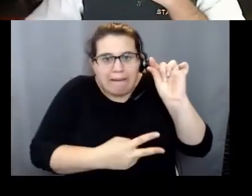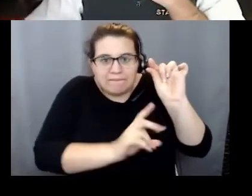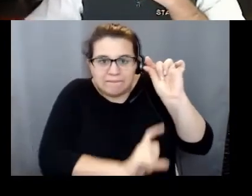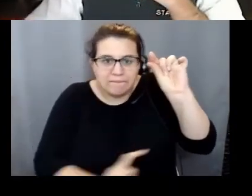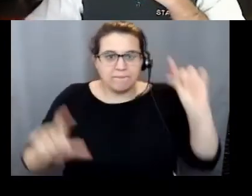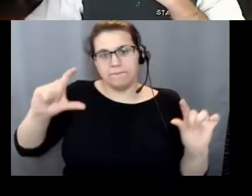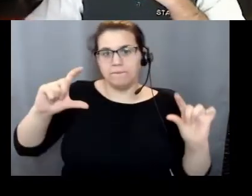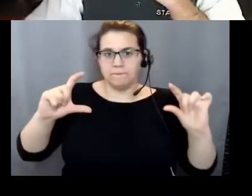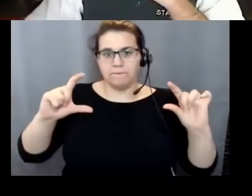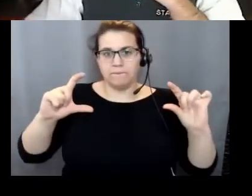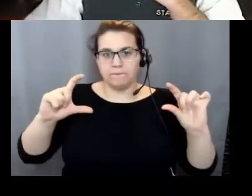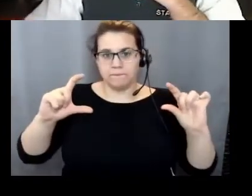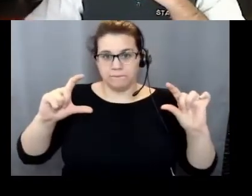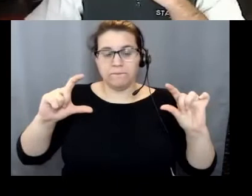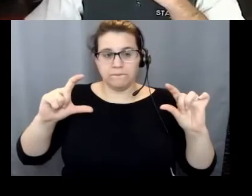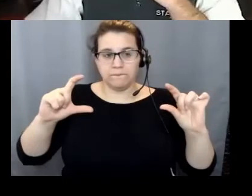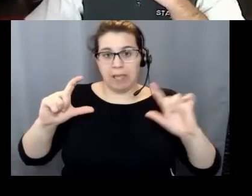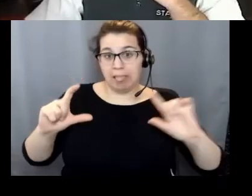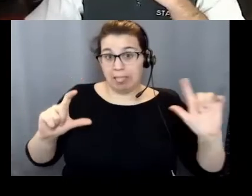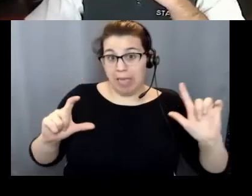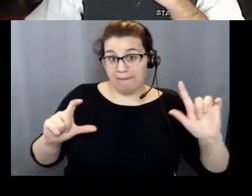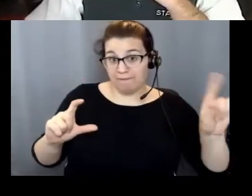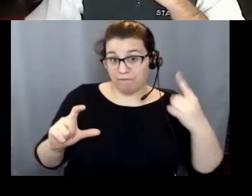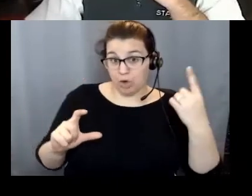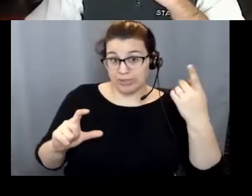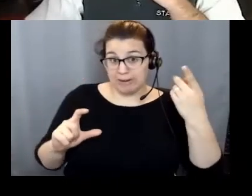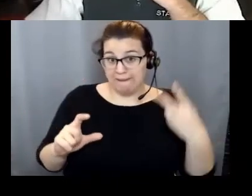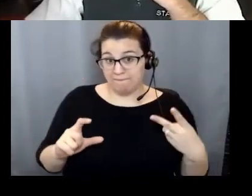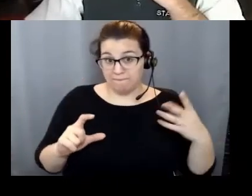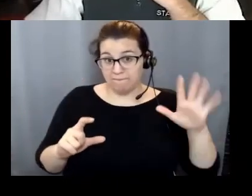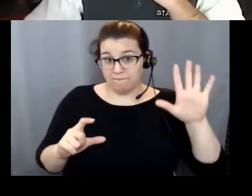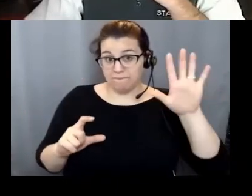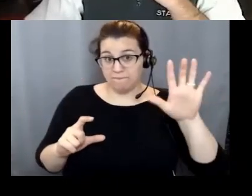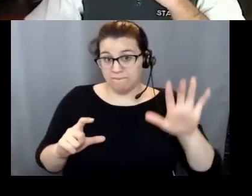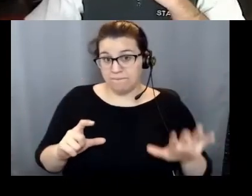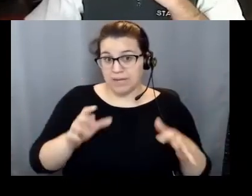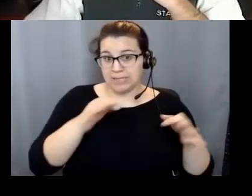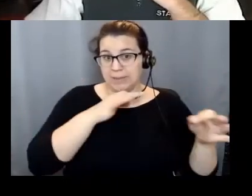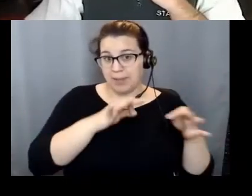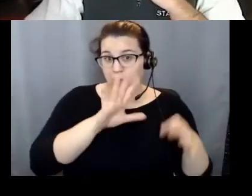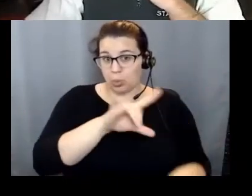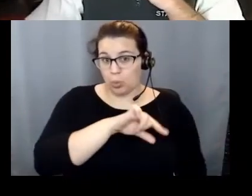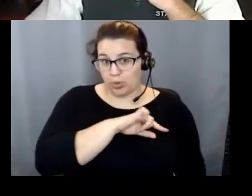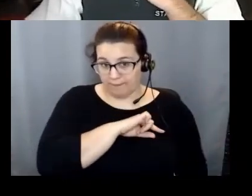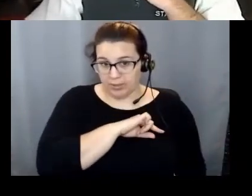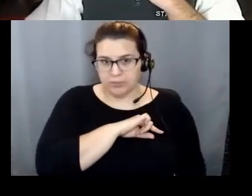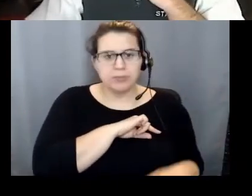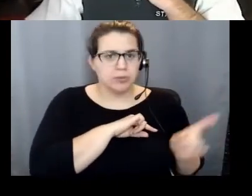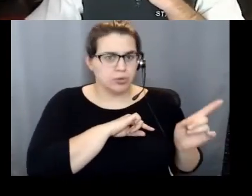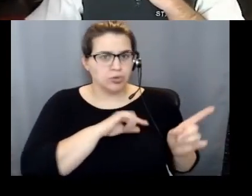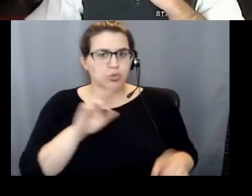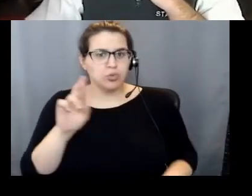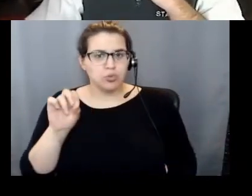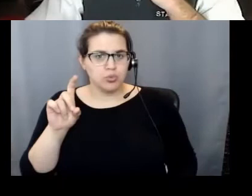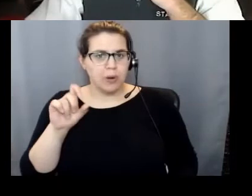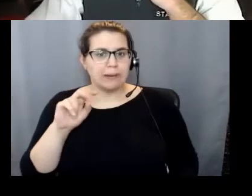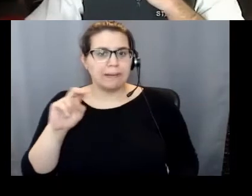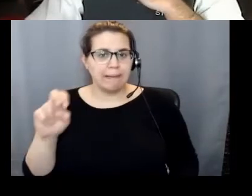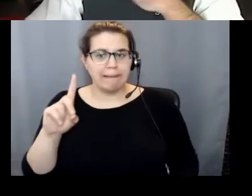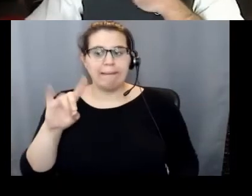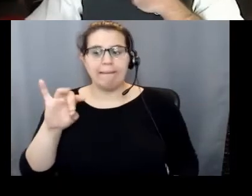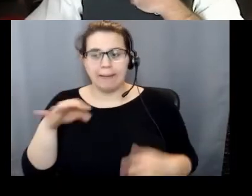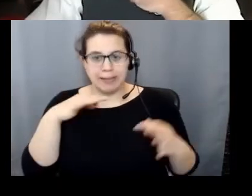on the left is the first half of the screen, and this goes over eligibility. So Roxanne explained this during her part